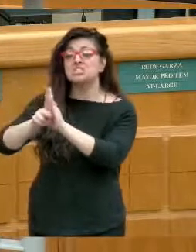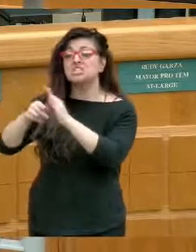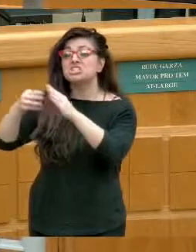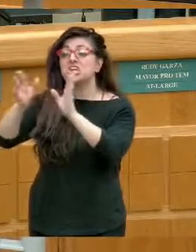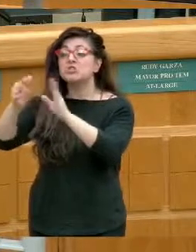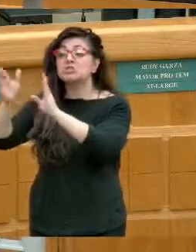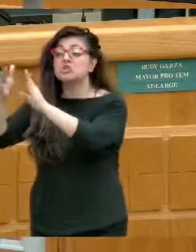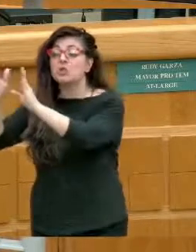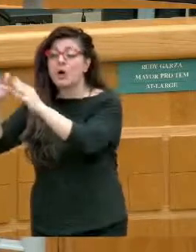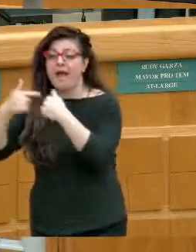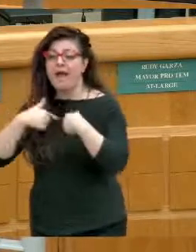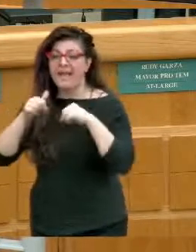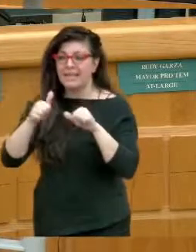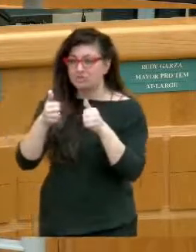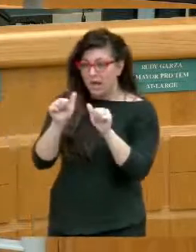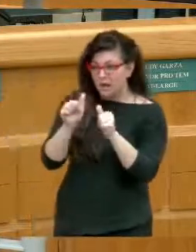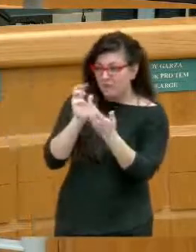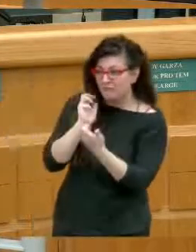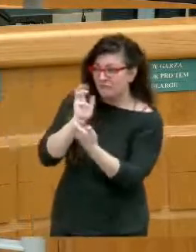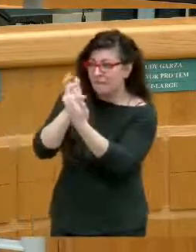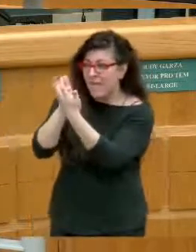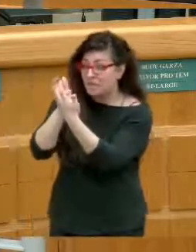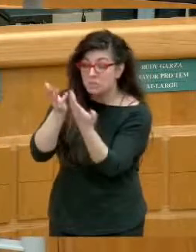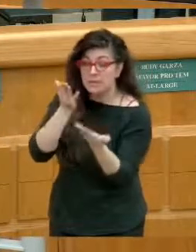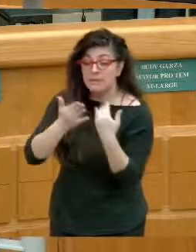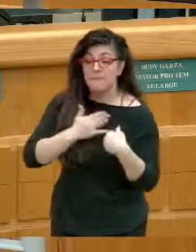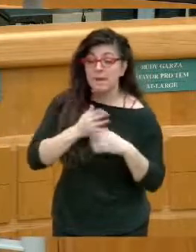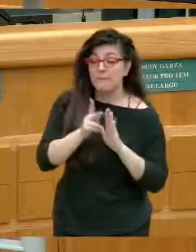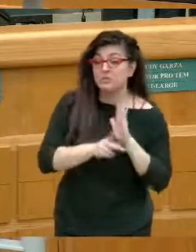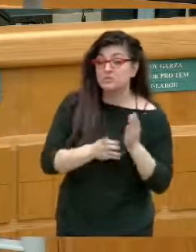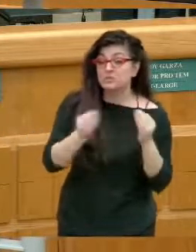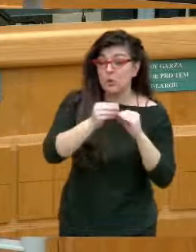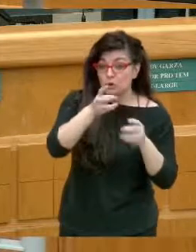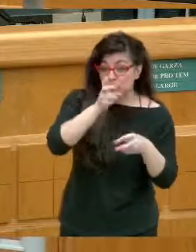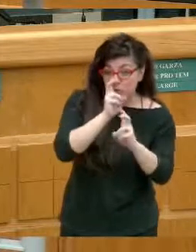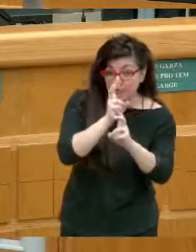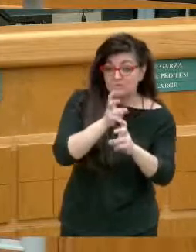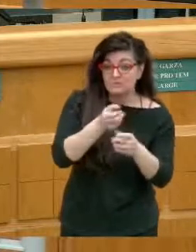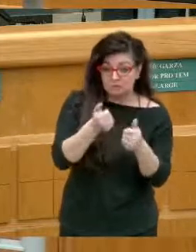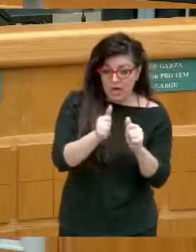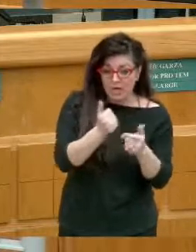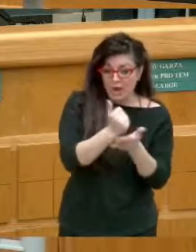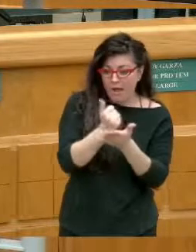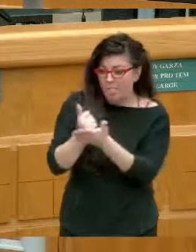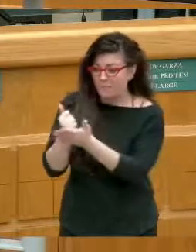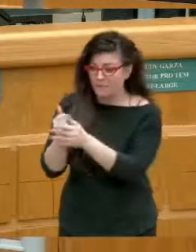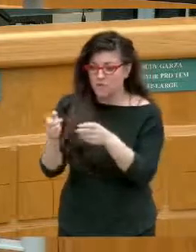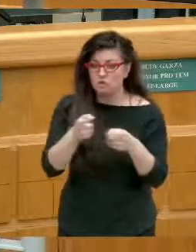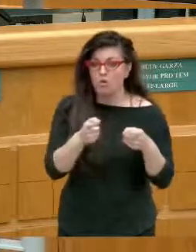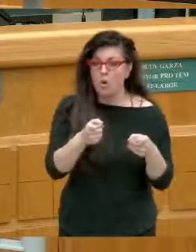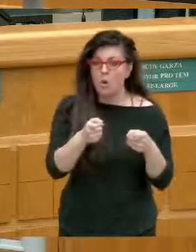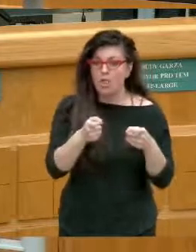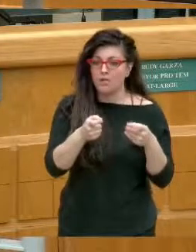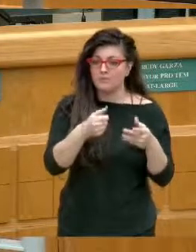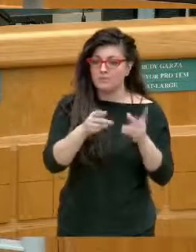pole, can work within the guidelines of those policies to try to close loopholes. If you don't identify